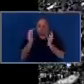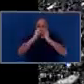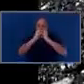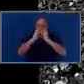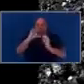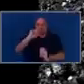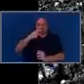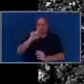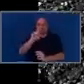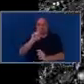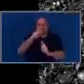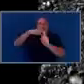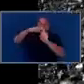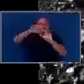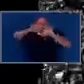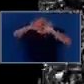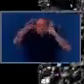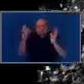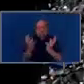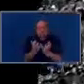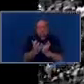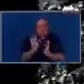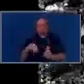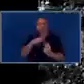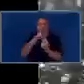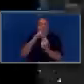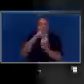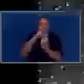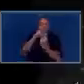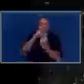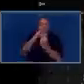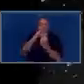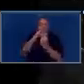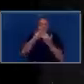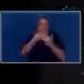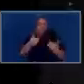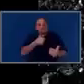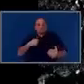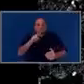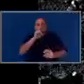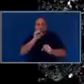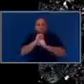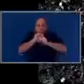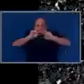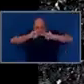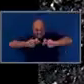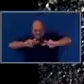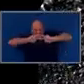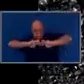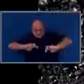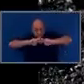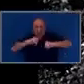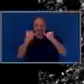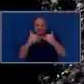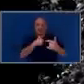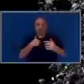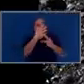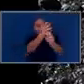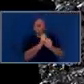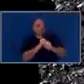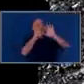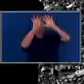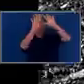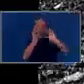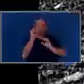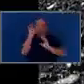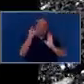outside the TAG-SAM head. The two things that we're really examining in detail now that we have these incredible images is